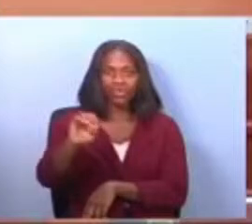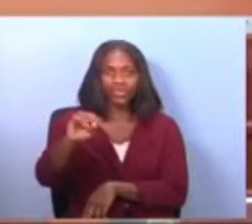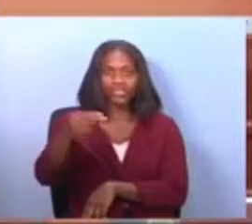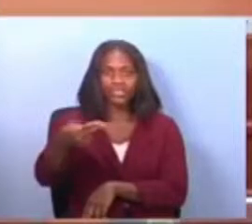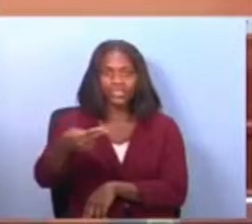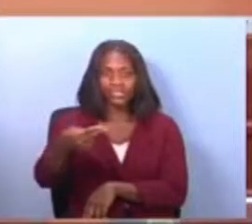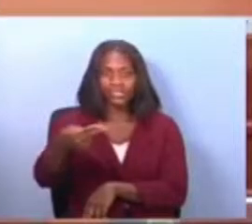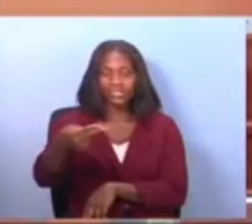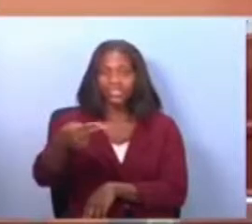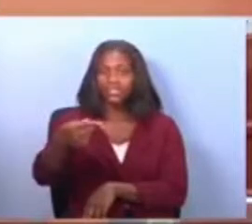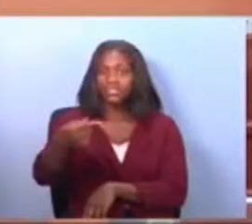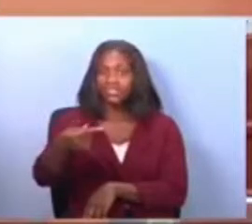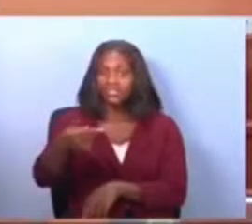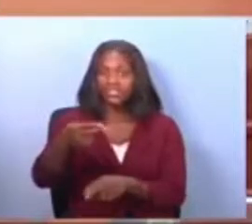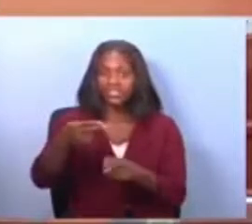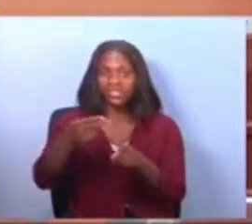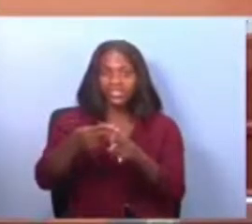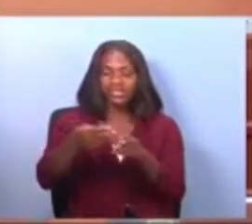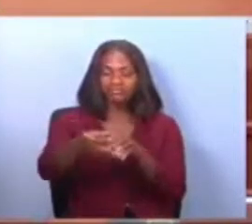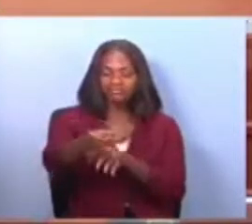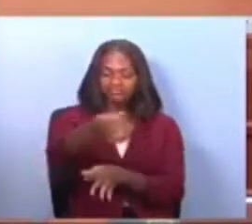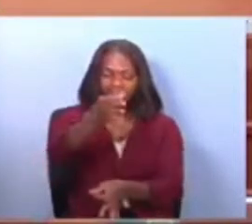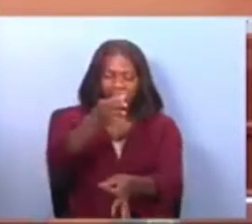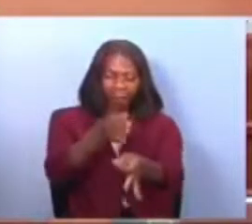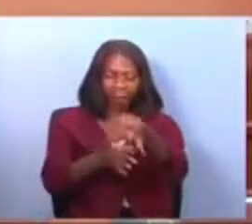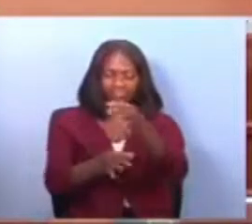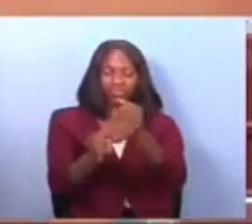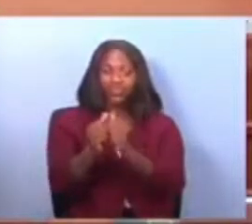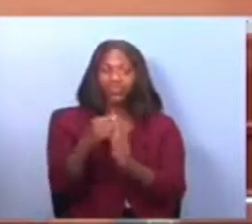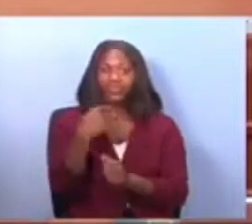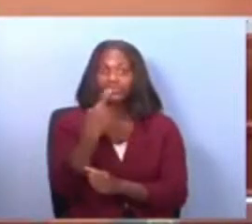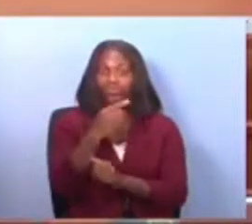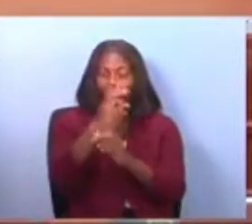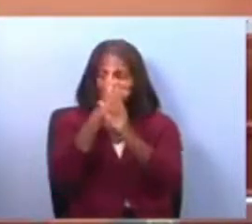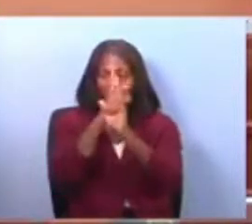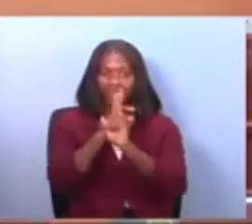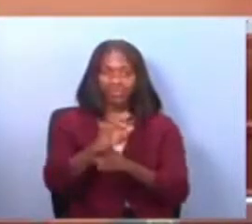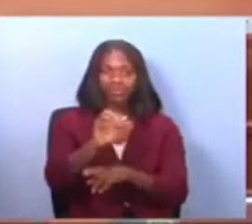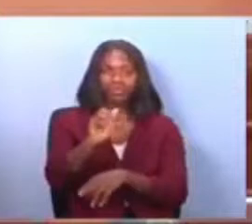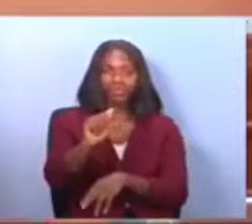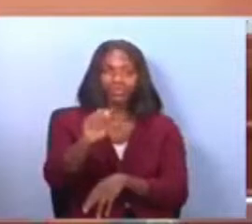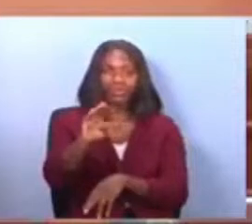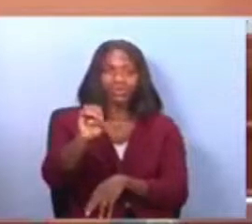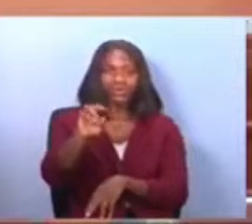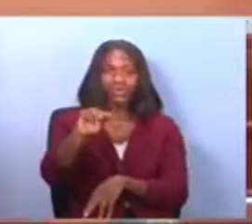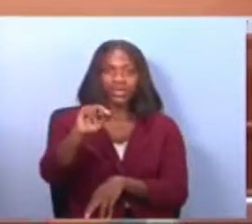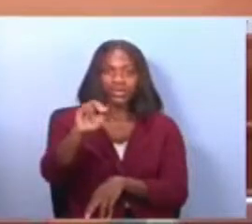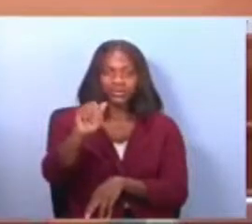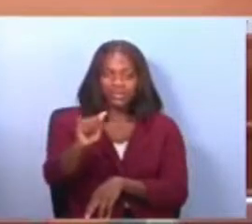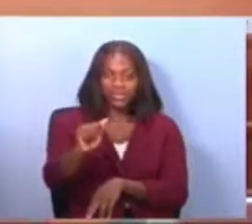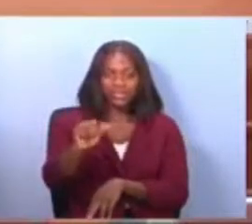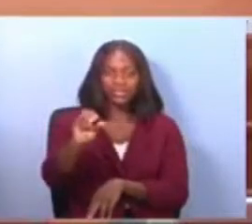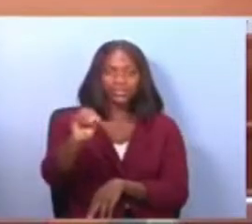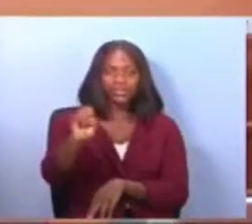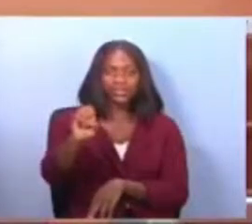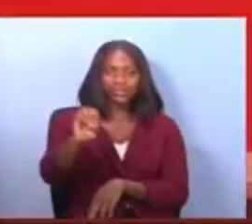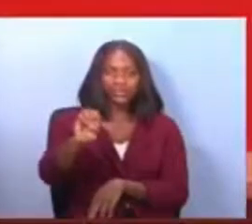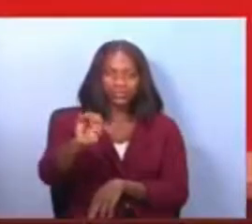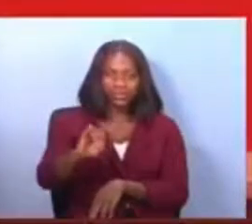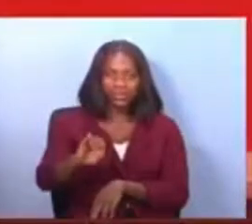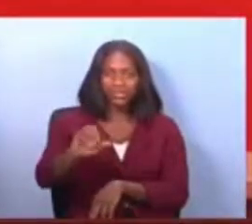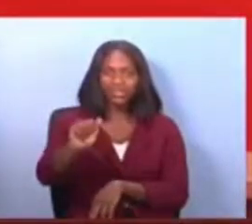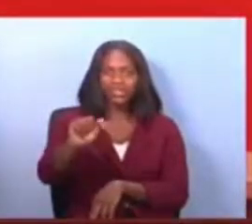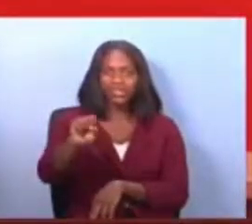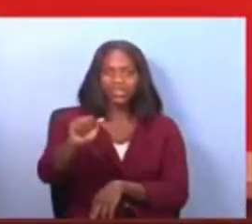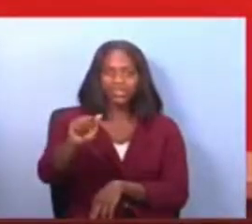Osei Asare. If table office can take notice. I thank you, Speaker. So table office take